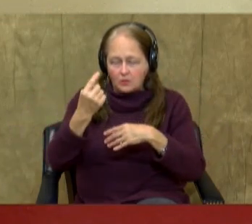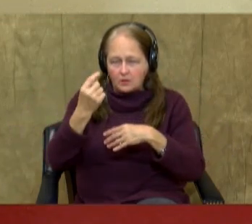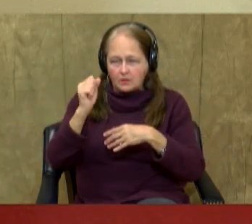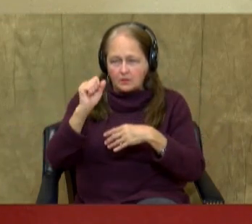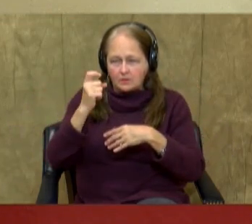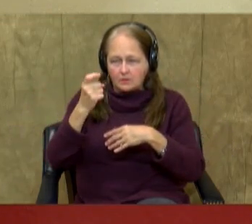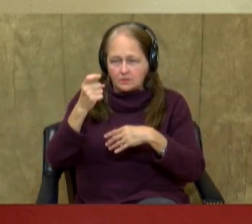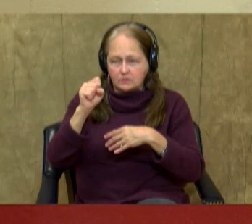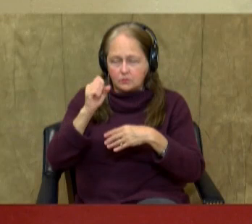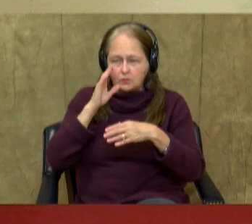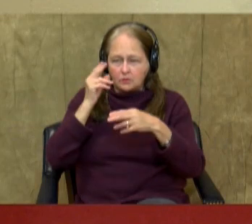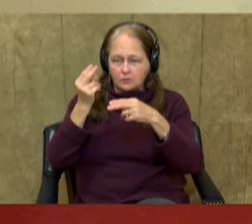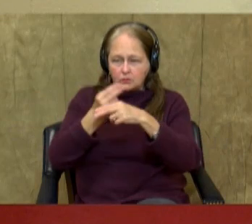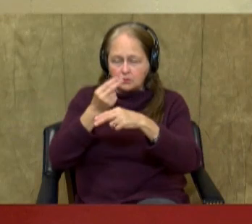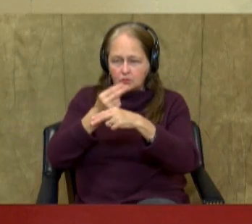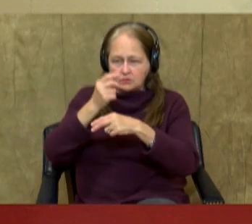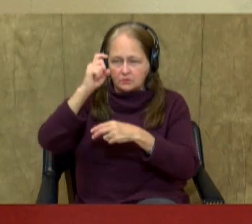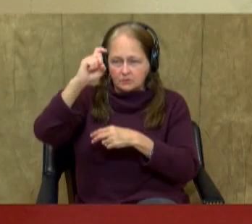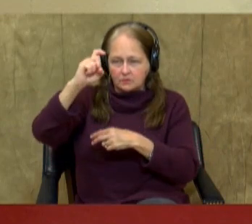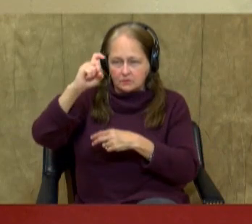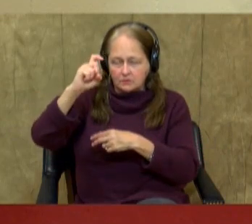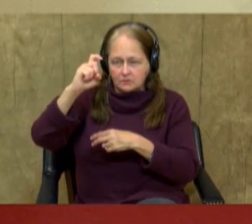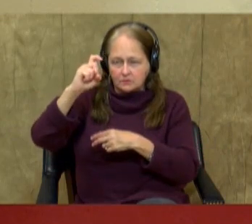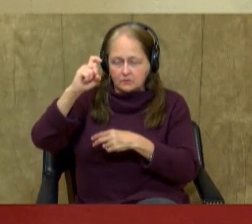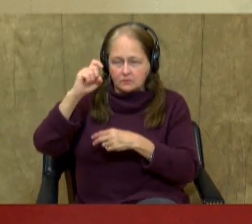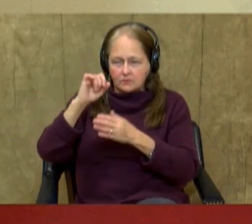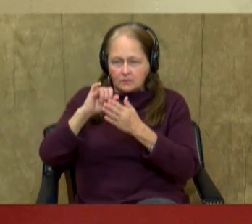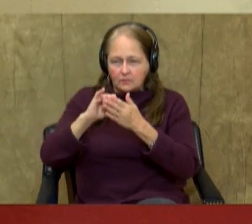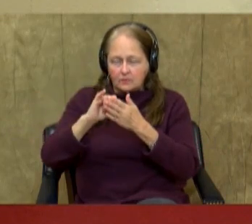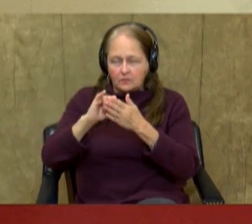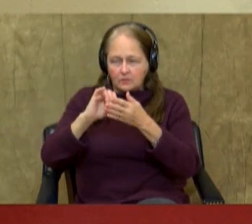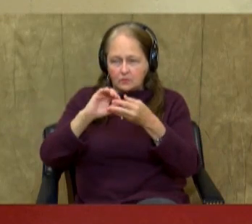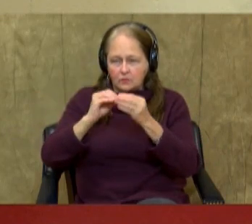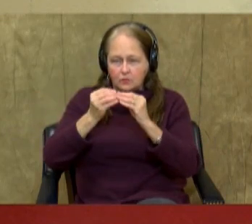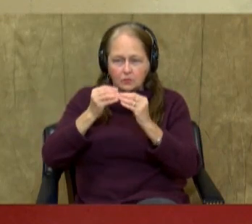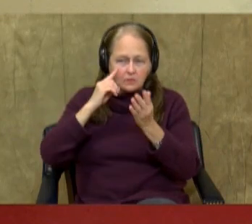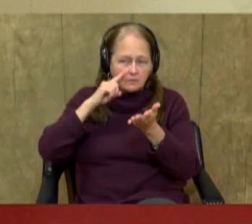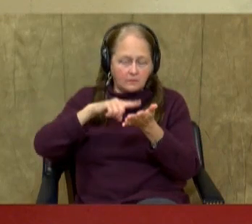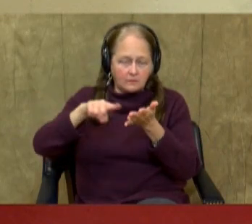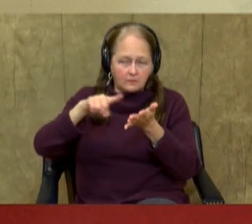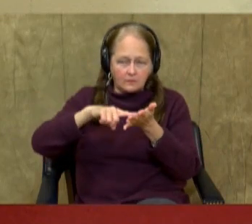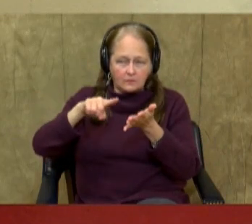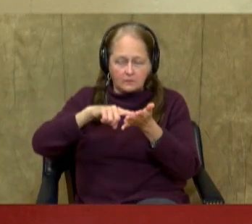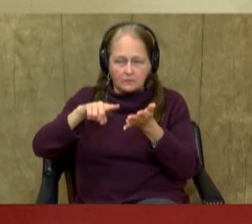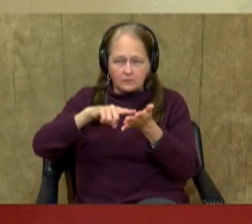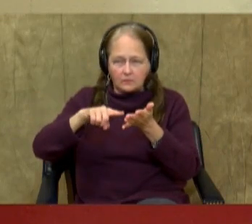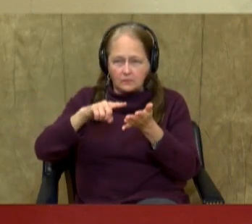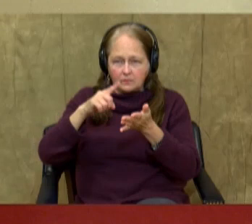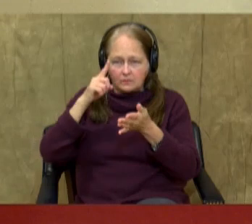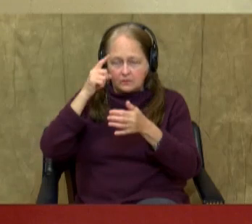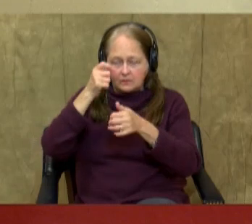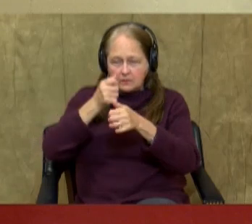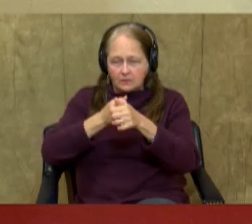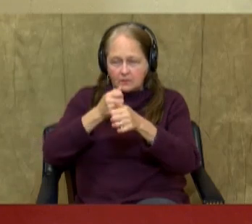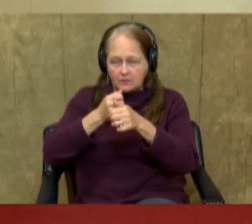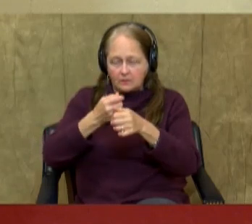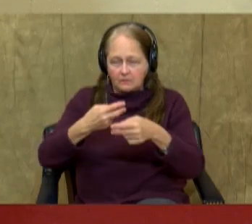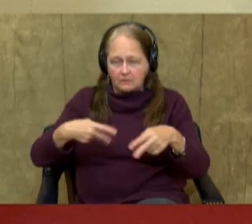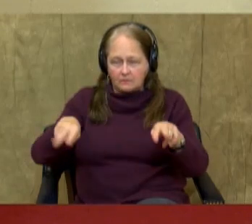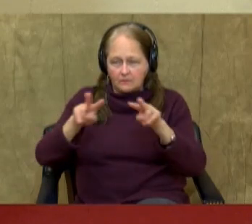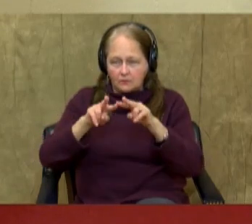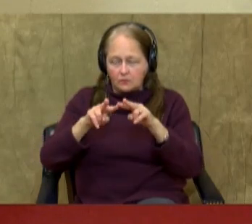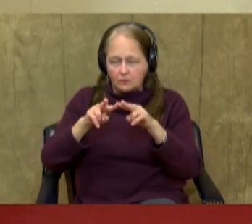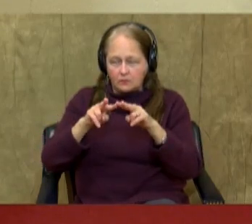the x-axis for a dot plot. To investigate the number or frequency of cases for each value.